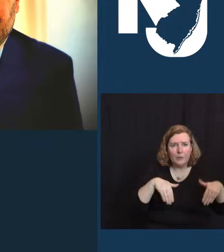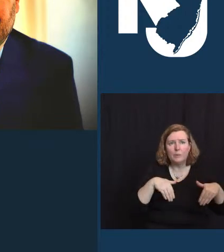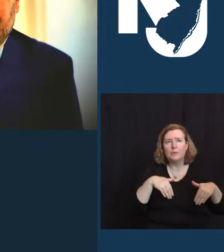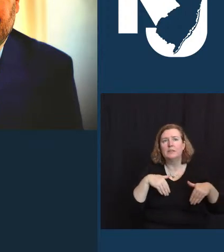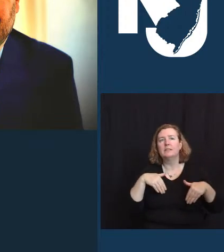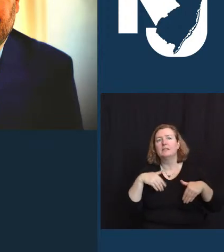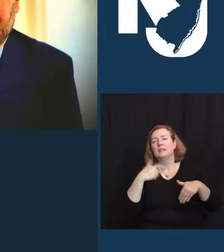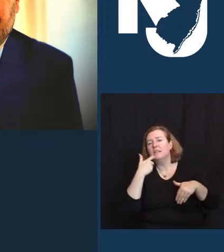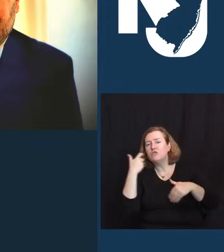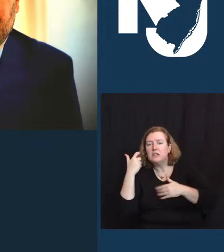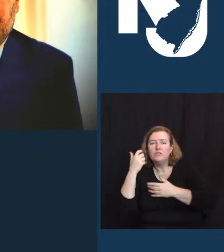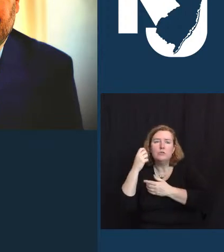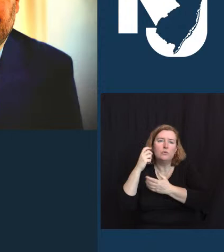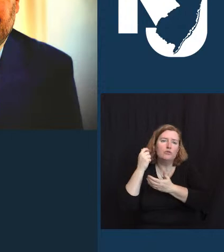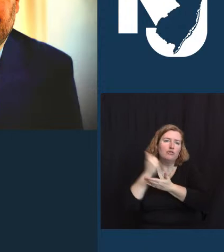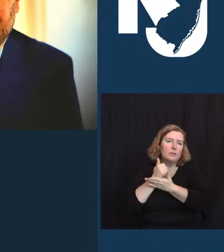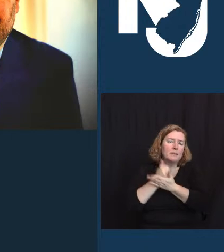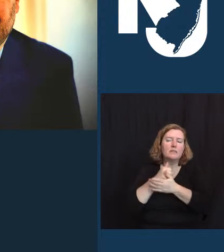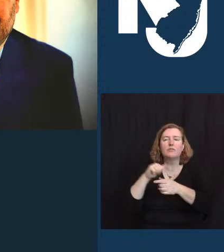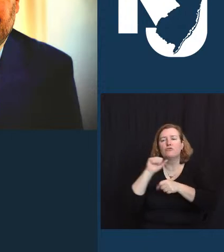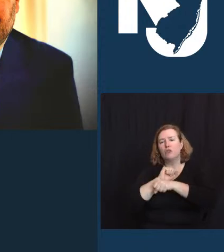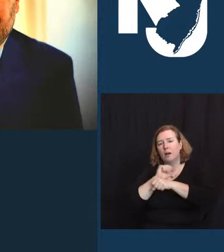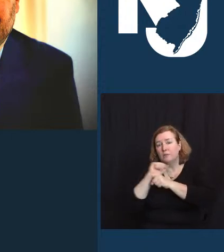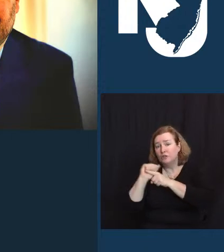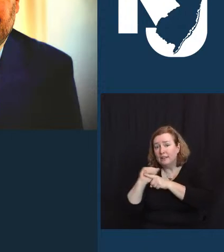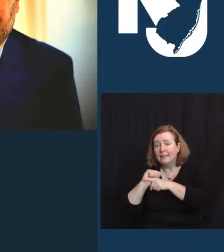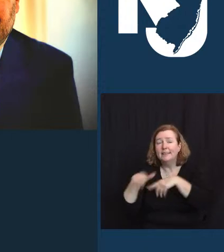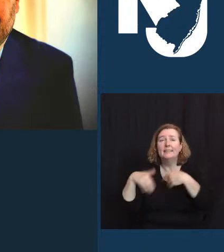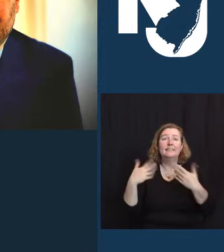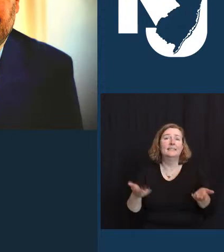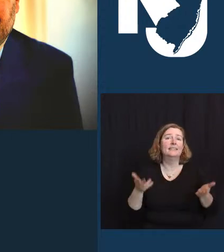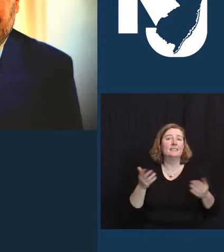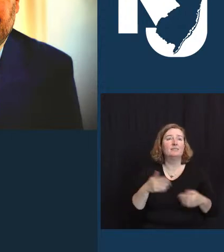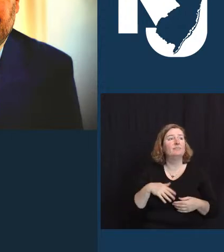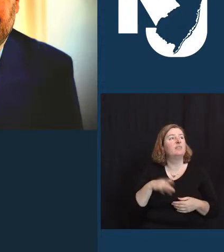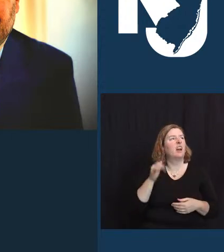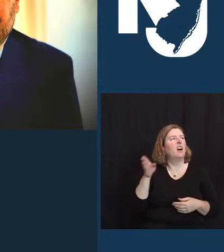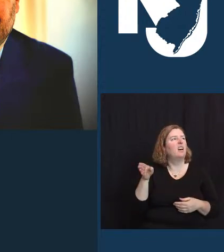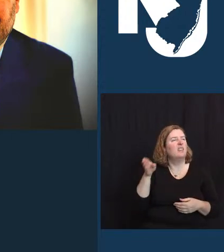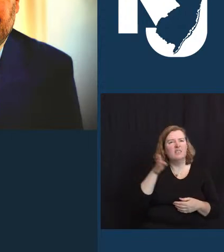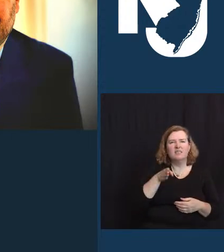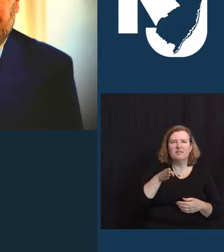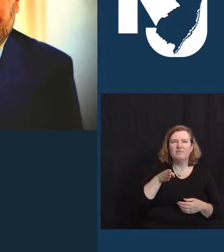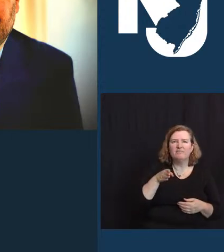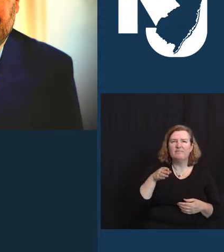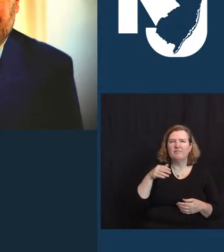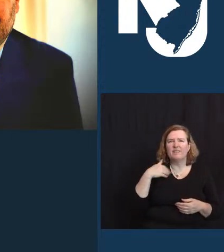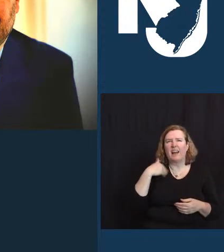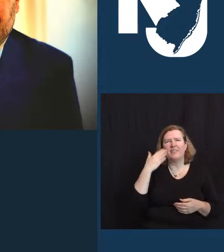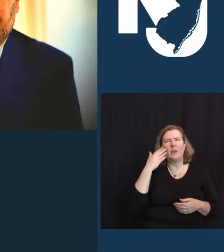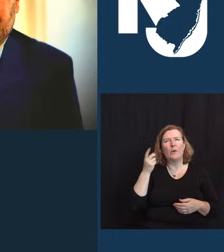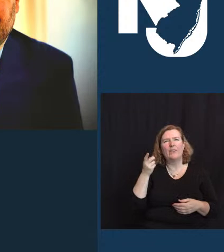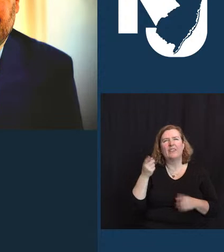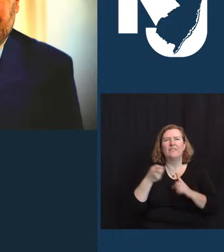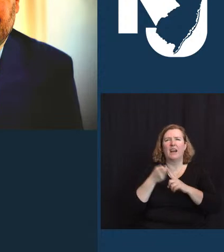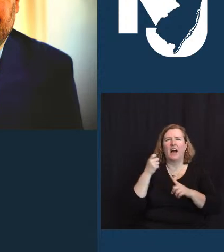job training. And as you can see from the picture on the left, it's a place that Team Murphy knows well. This is from Thanksgiving